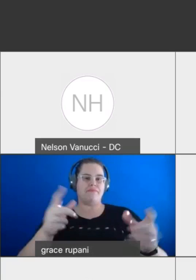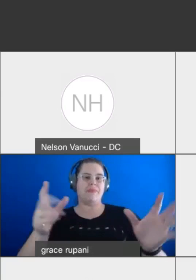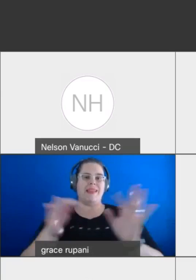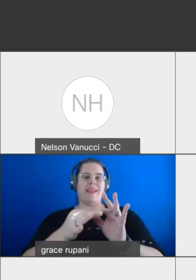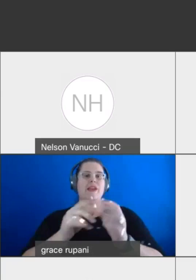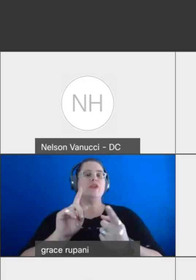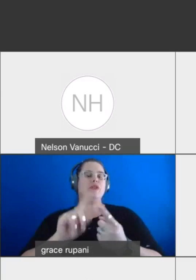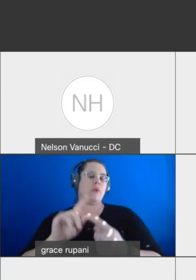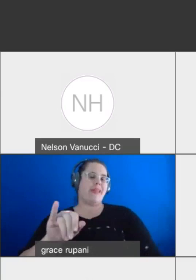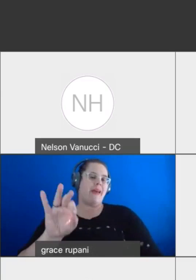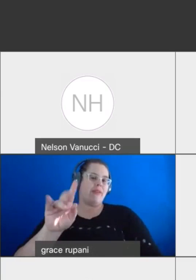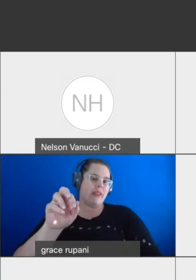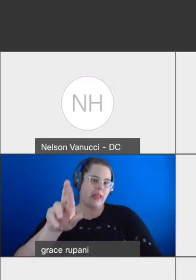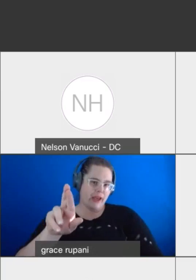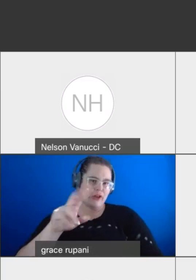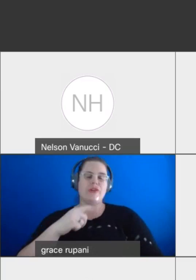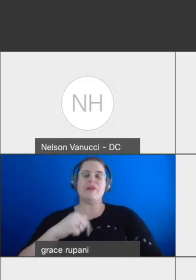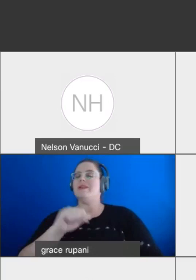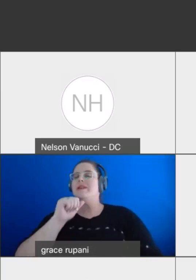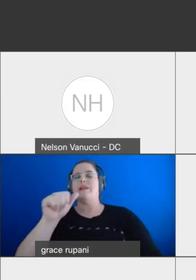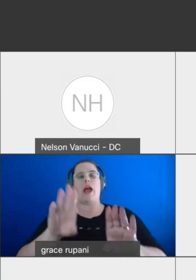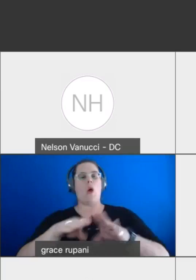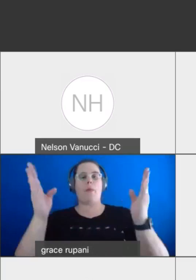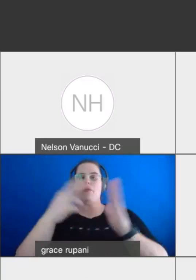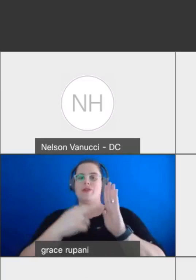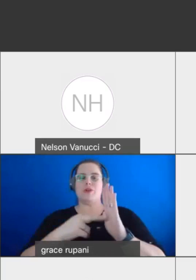Monday, but also feel free to reach